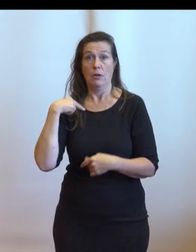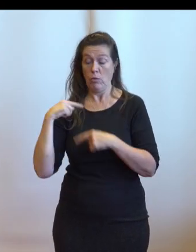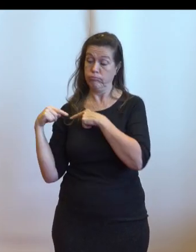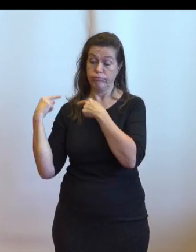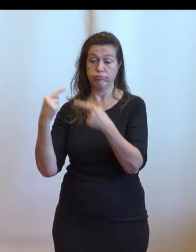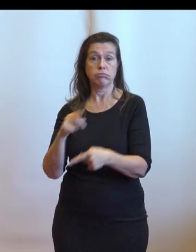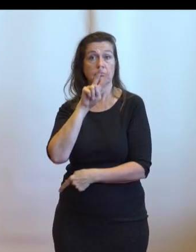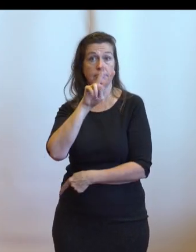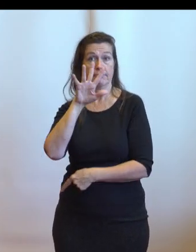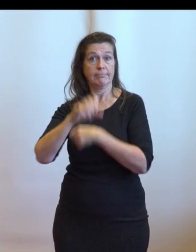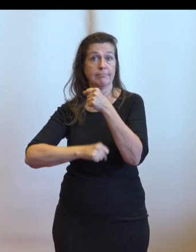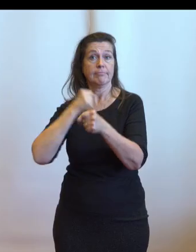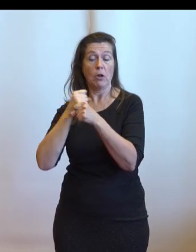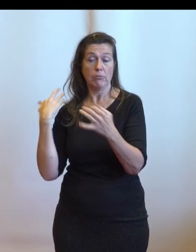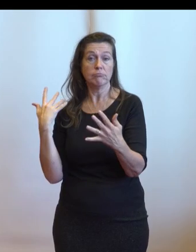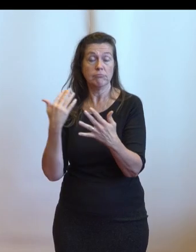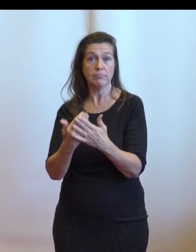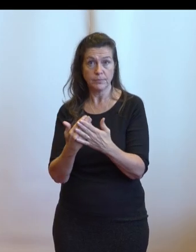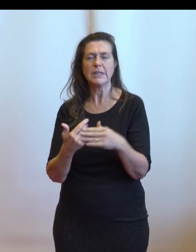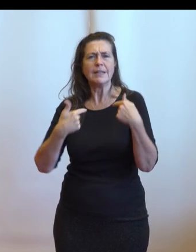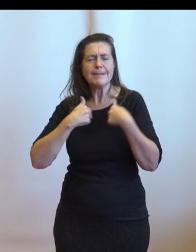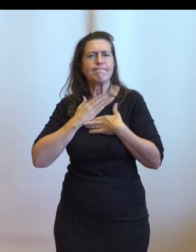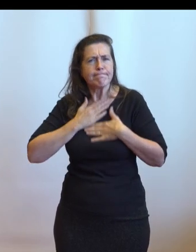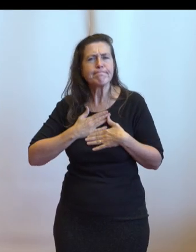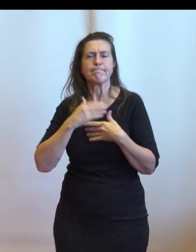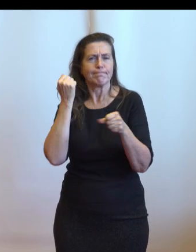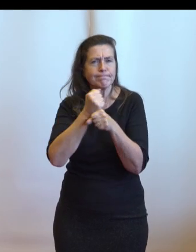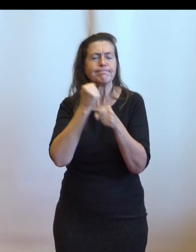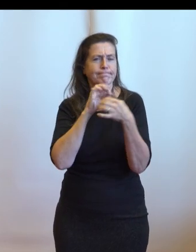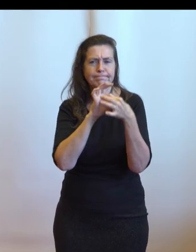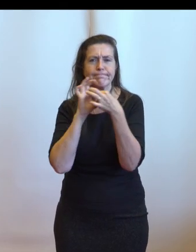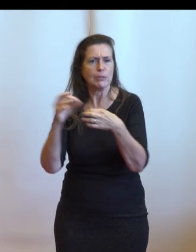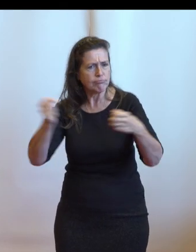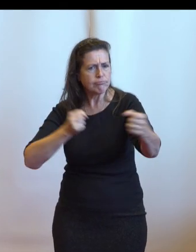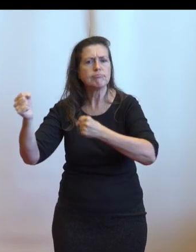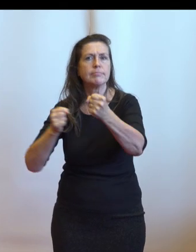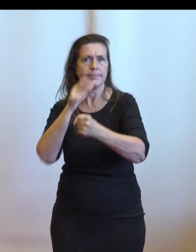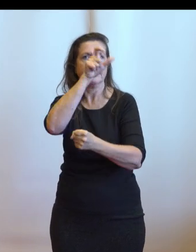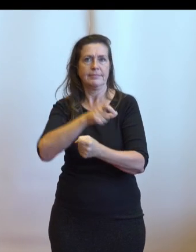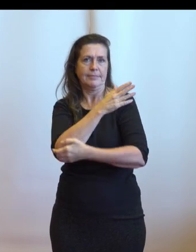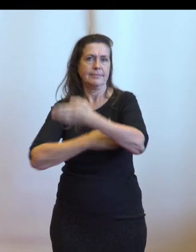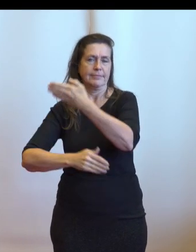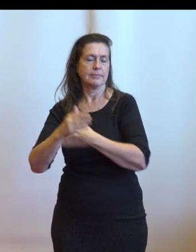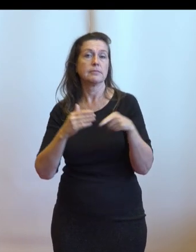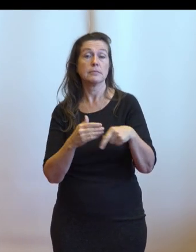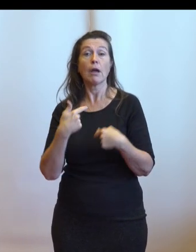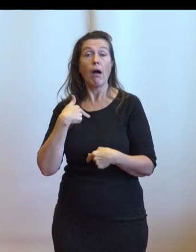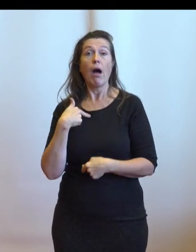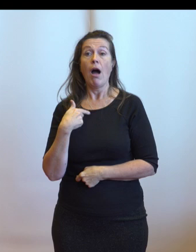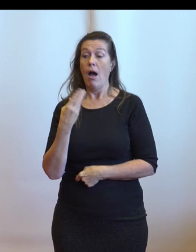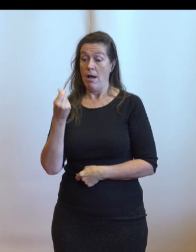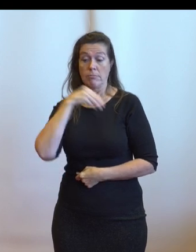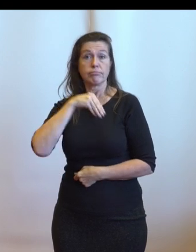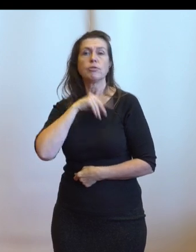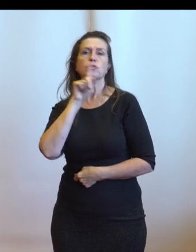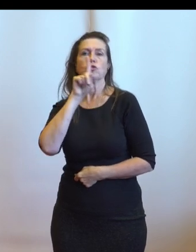what we're about is we make it easier and more rewarding to do business with and to employ disabled people. And we're a non-for-profit with charitable